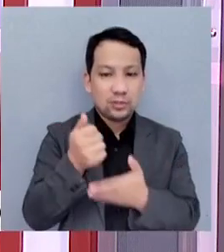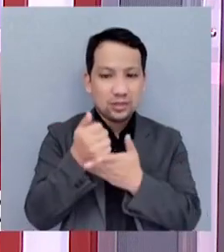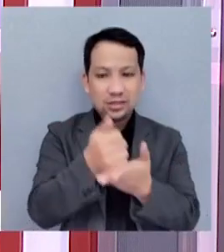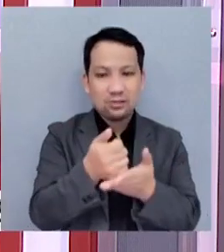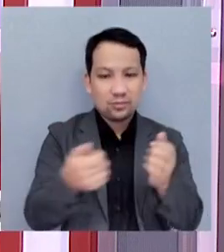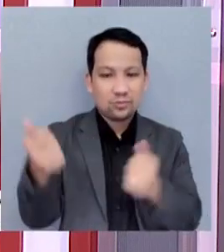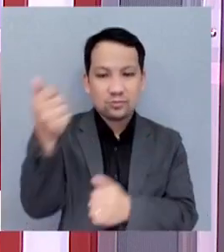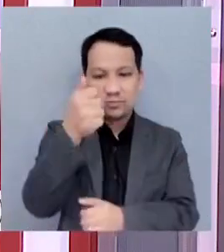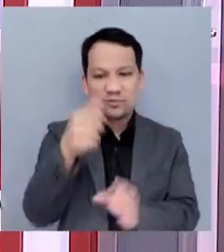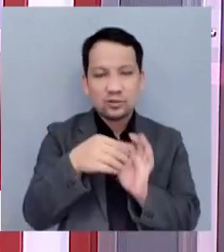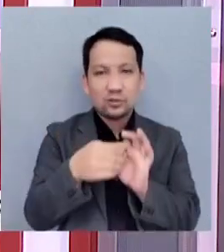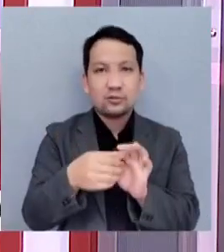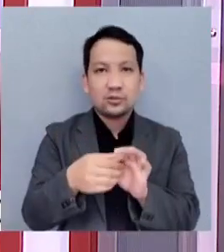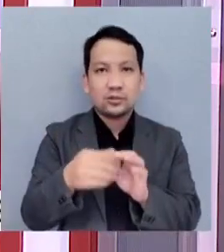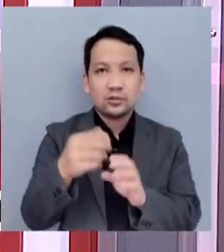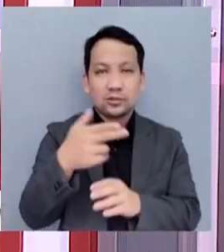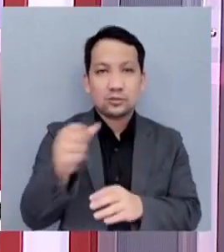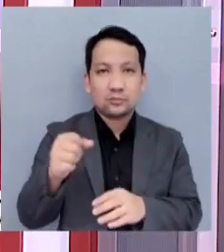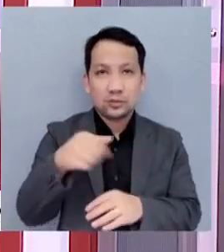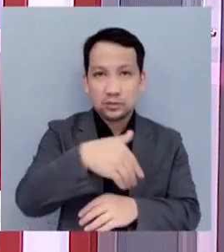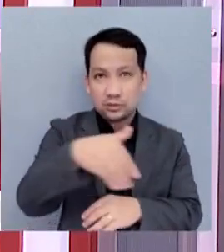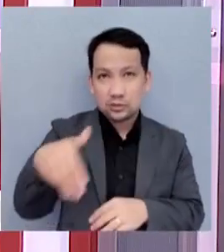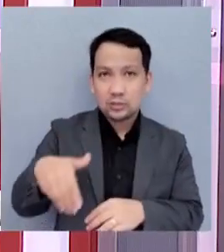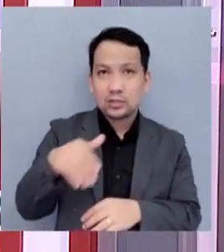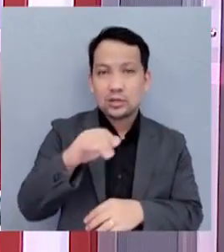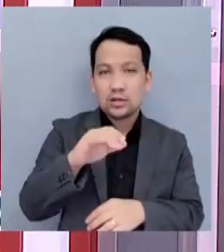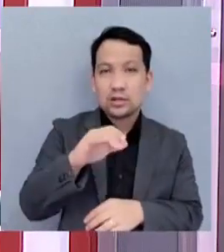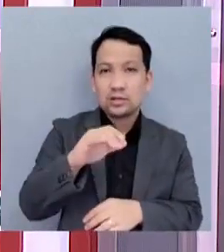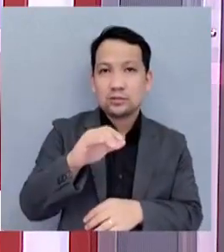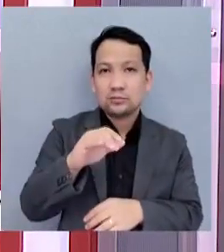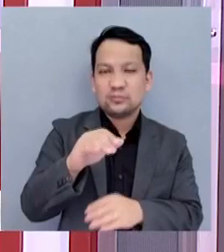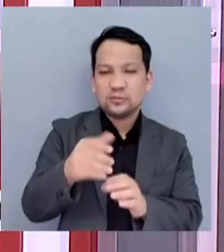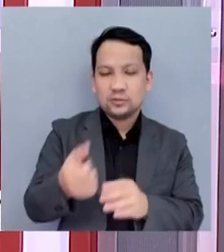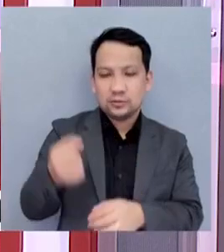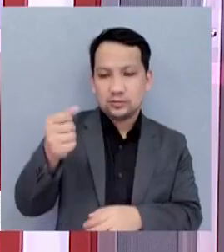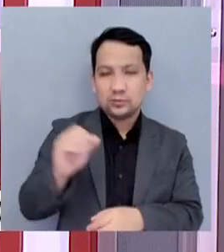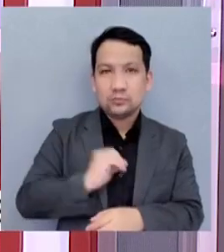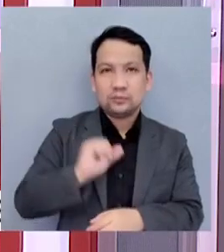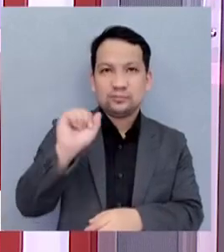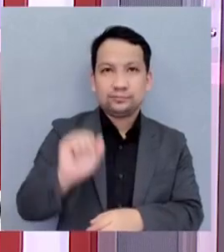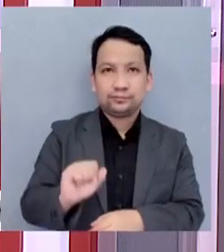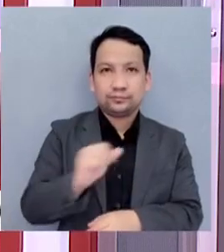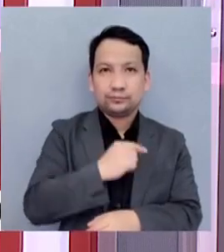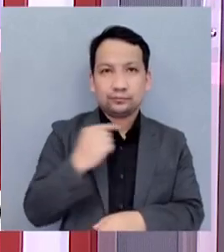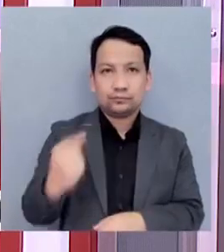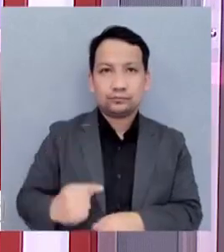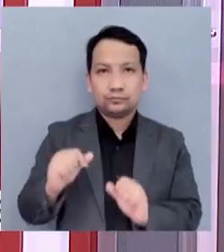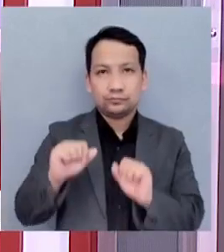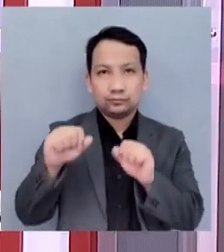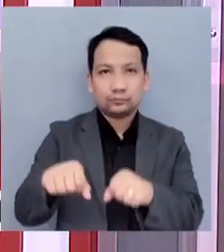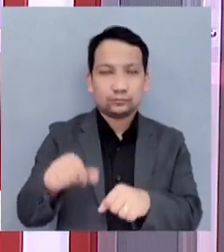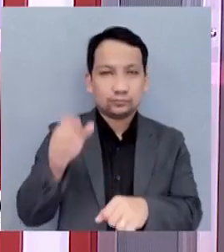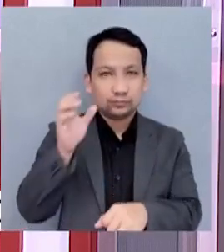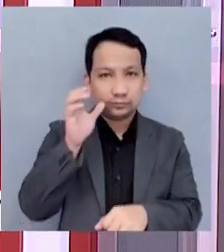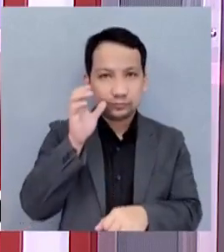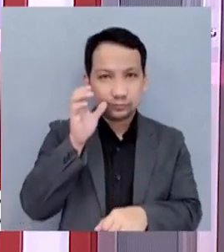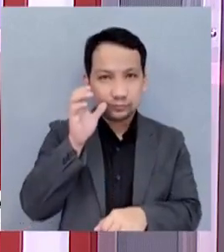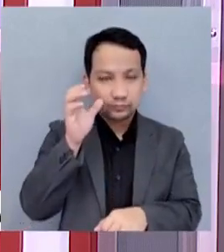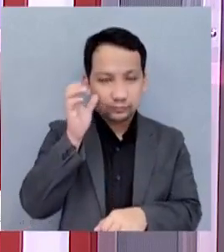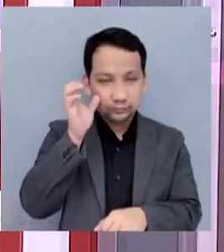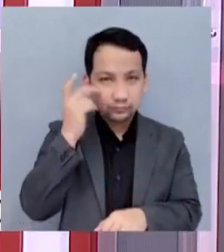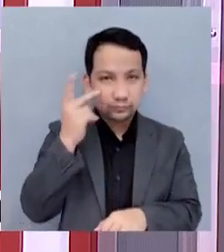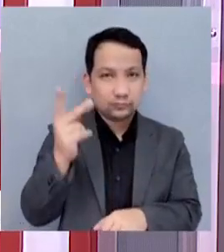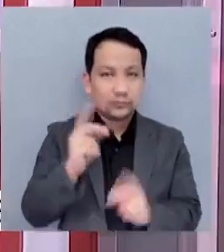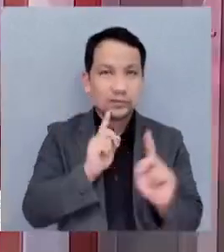arbitral ruling at The Hague, which dismissed Beijing's sweeping claims in the South China Sea. Katrina Domingo looks at his legacy in this